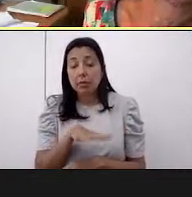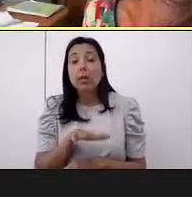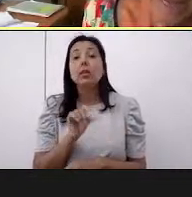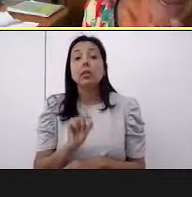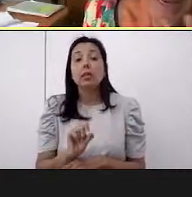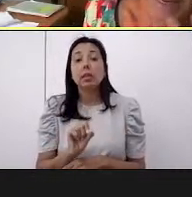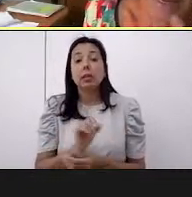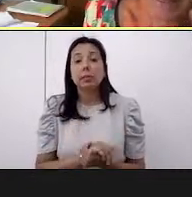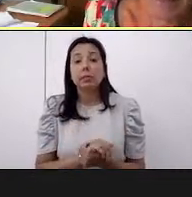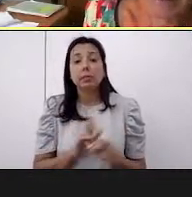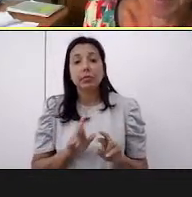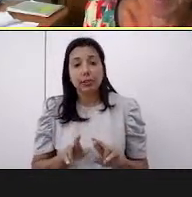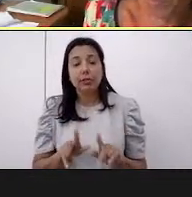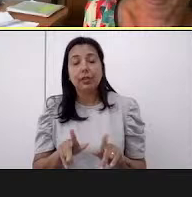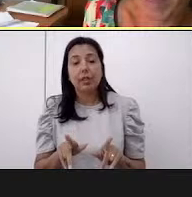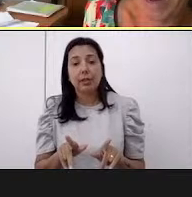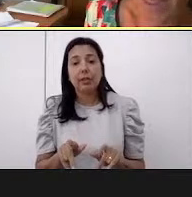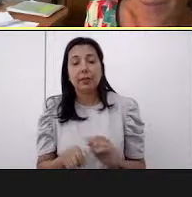And the other